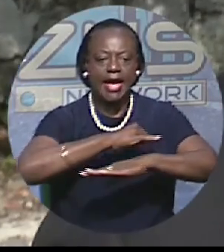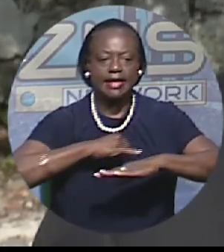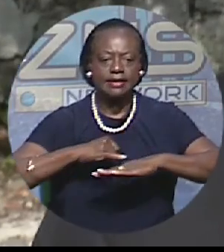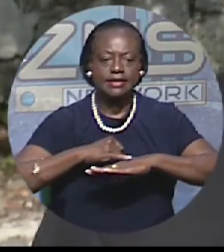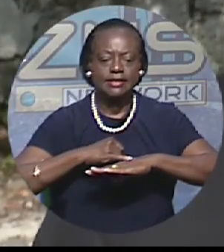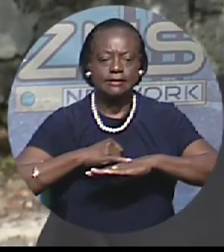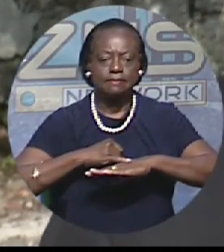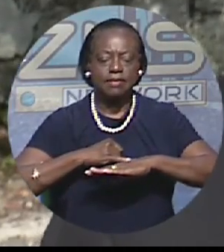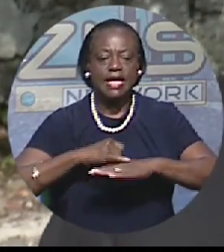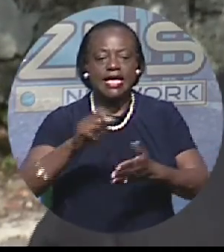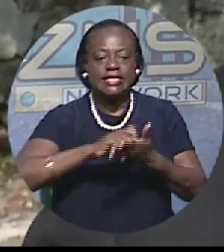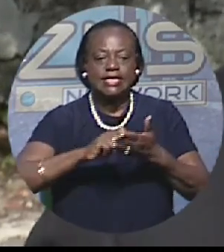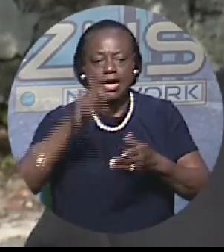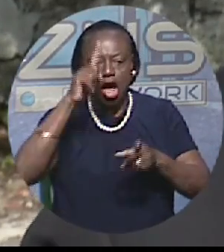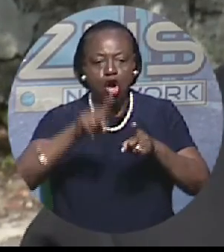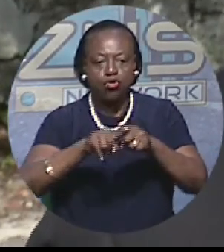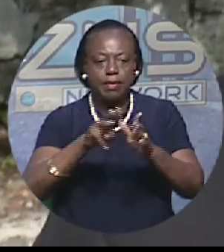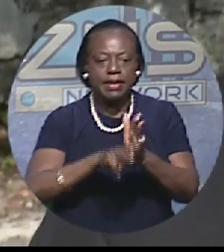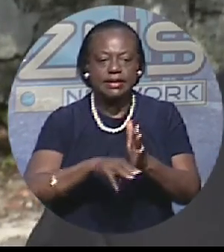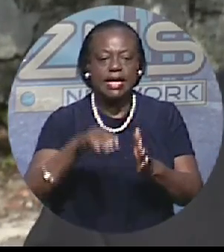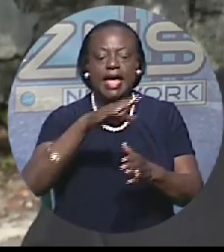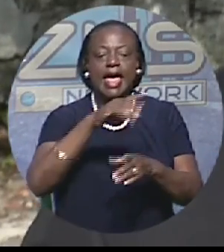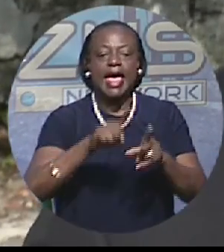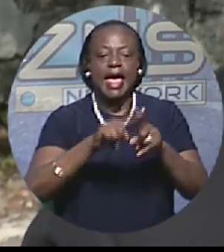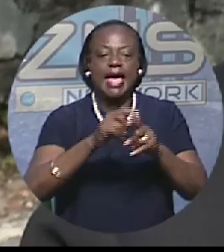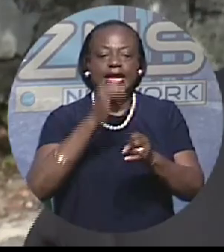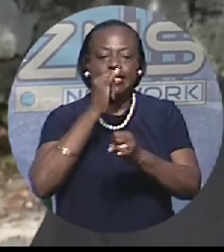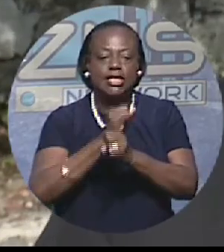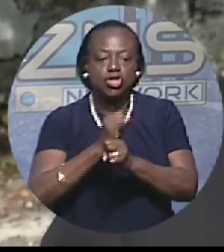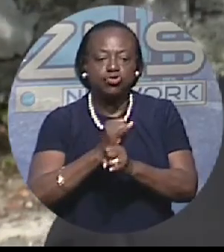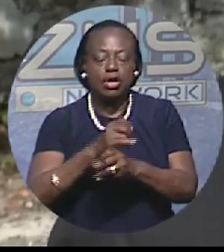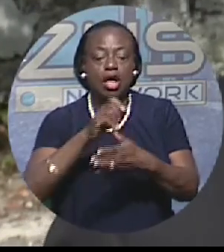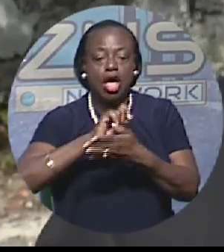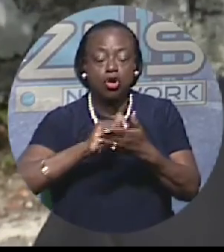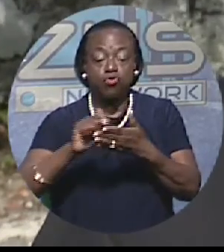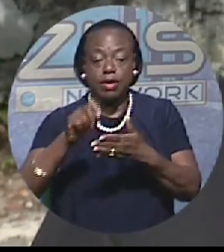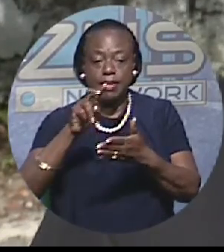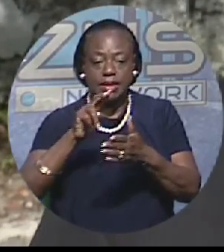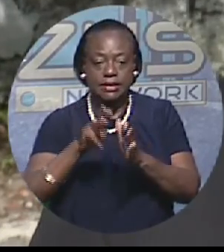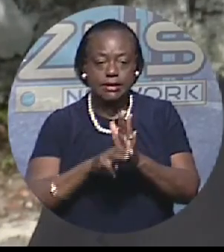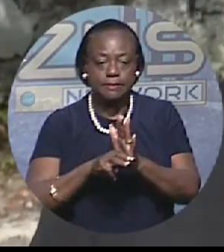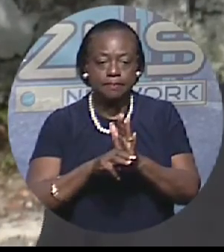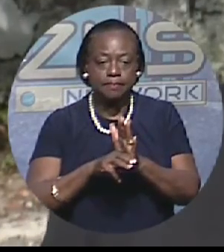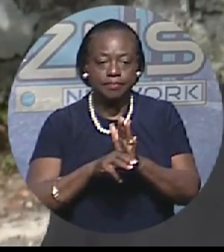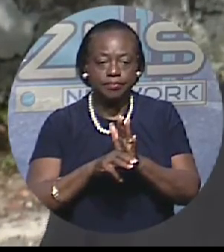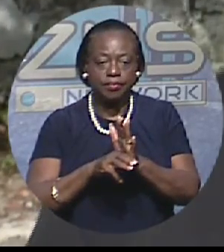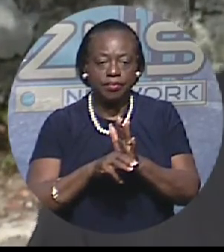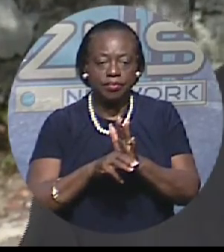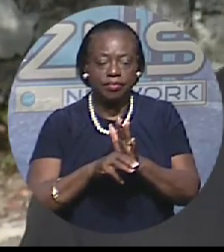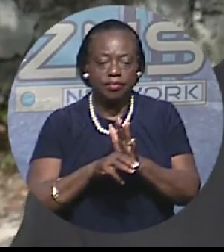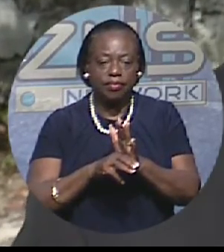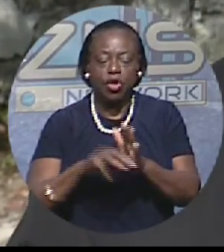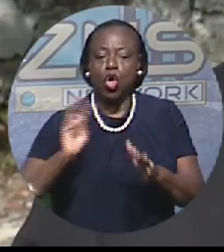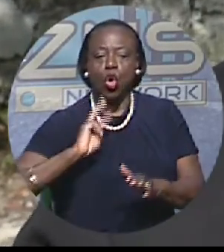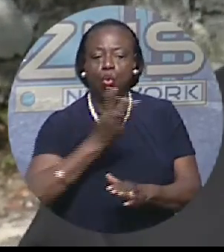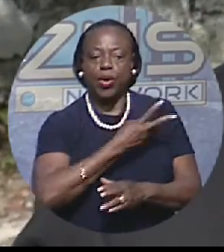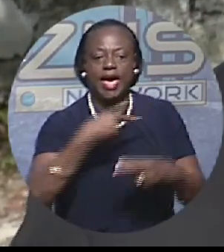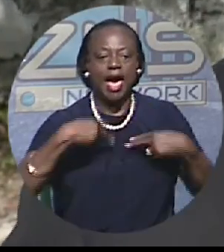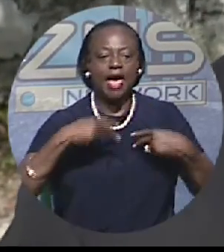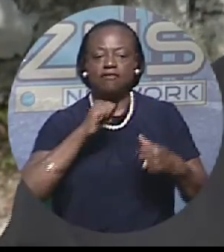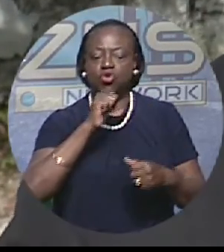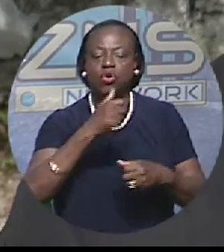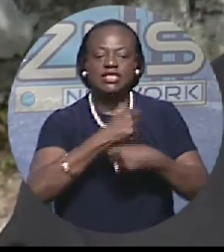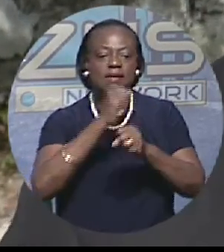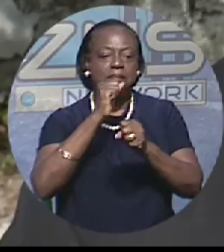Sandals have an agreement, an industrial agreement, negotiated industrial agreement without a problem. We have not made